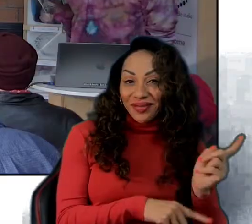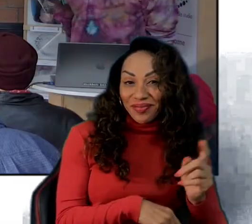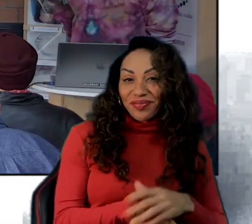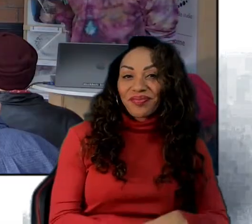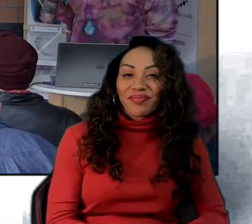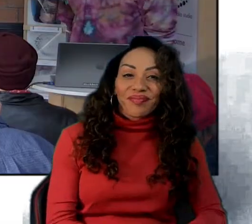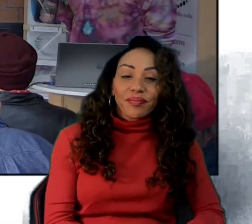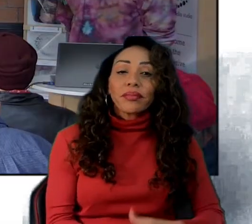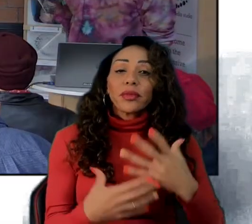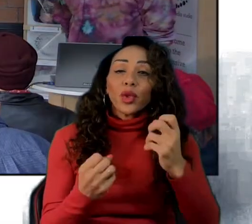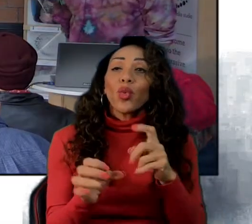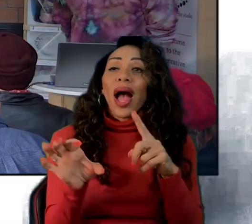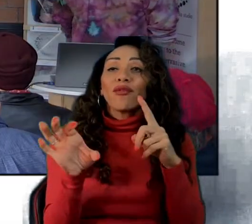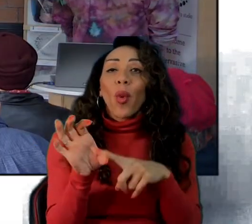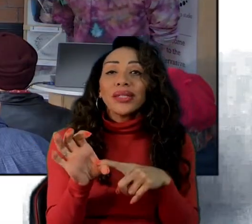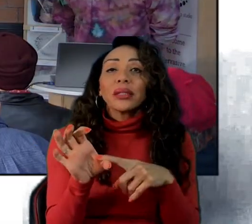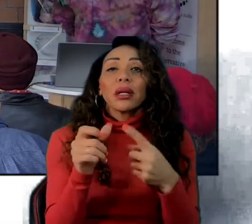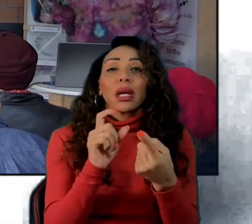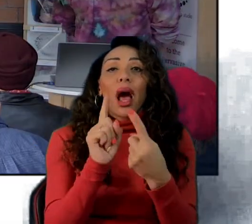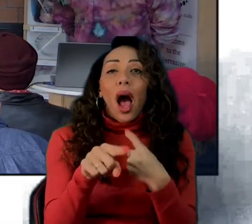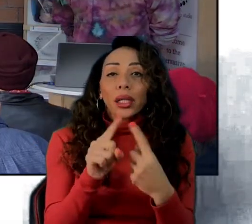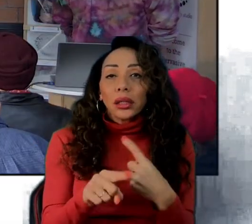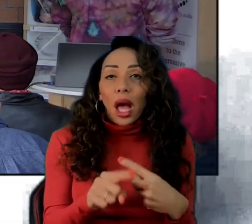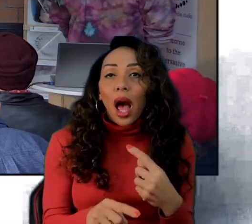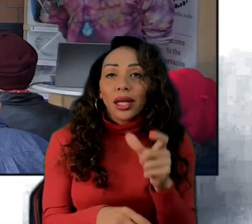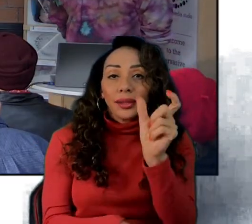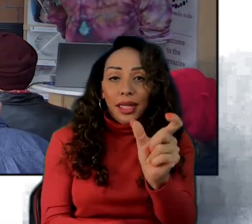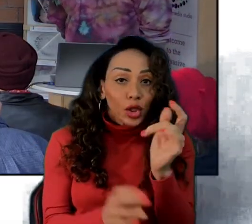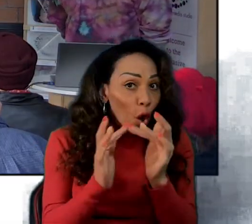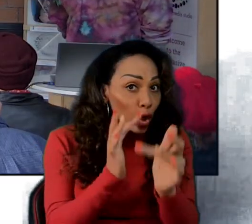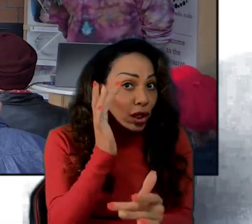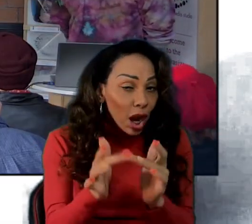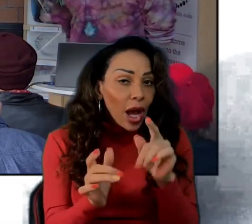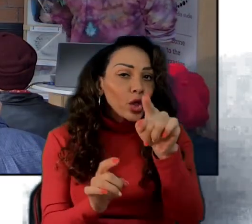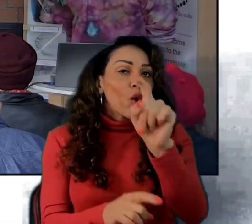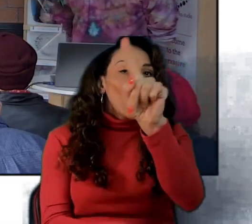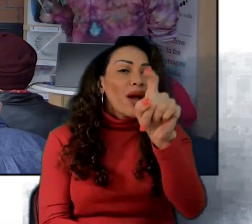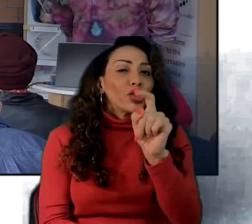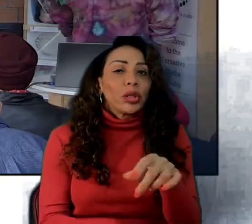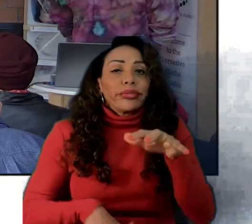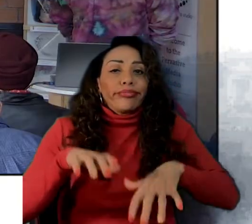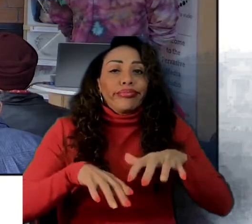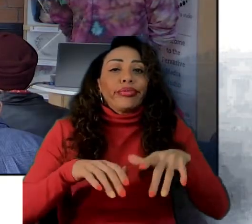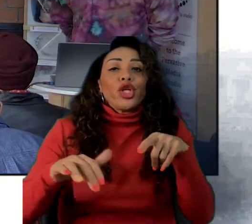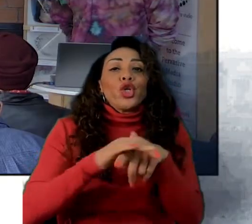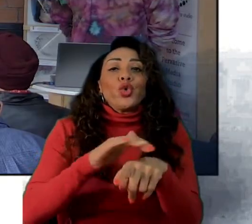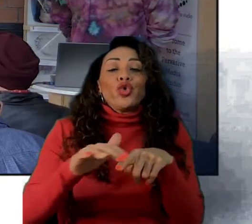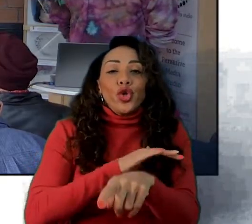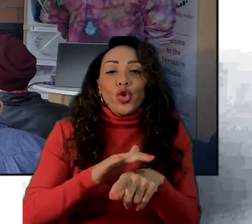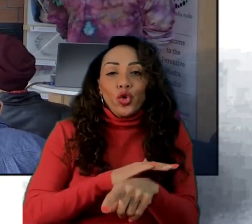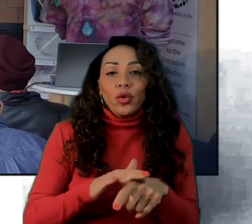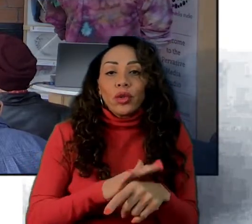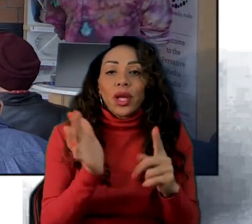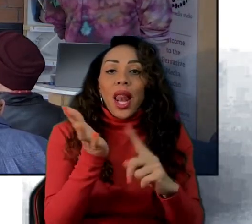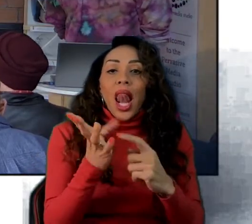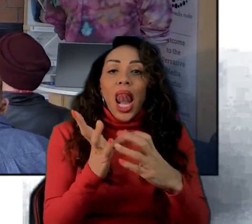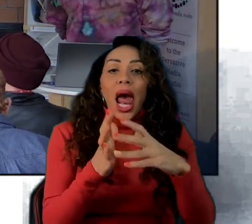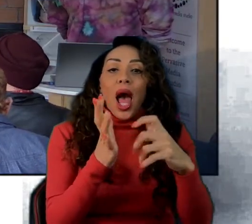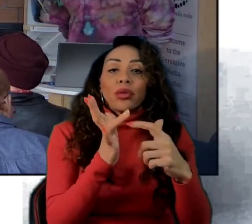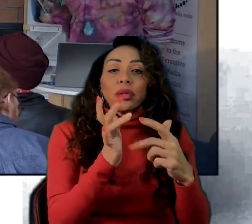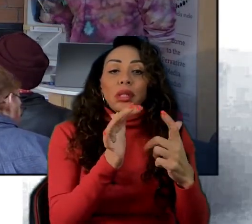at the end of this talk. Those of you who are watching online, please pop your questions into the YouTube chat. Lawatim is here. He will be your voice in the room